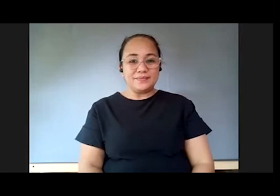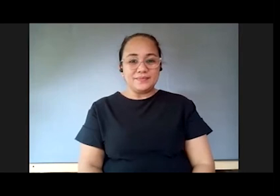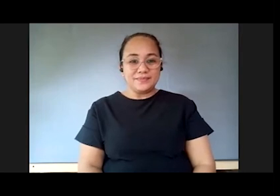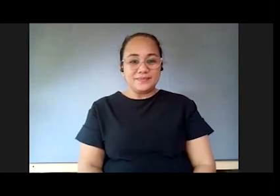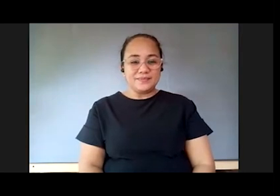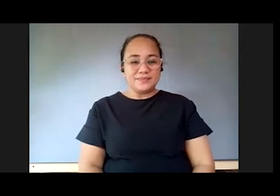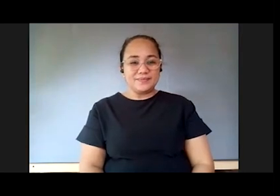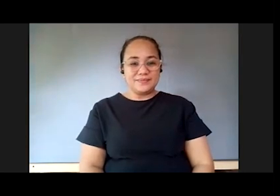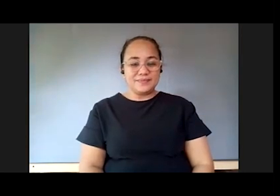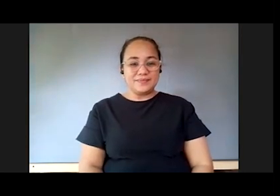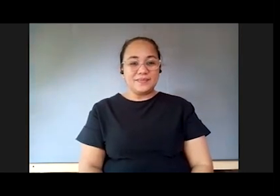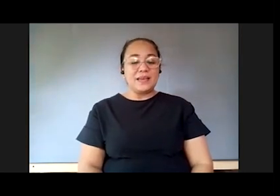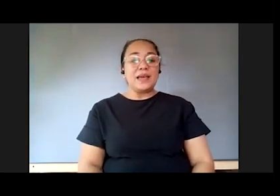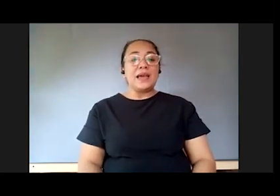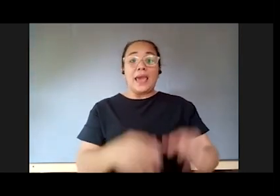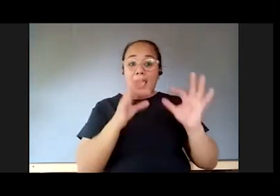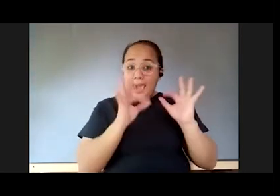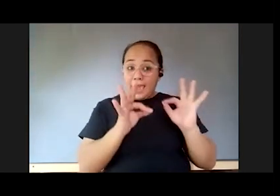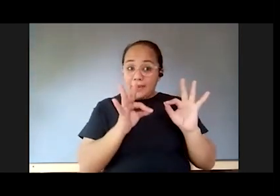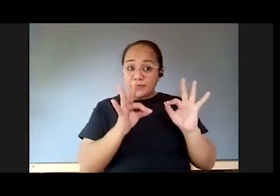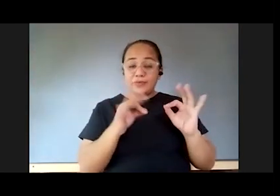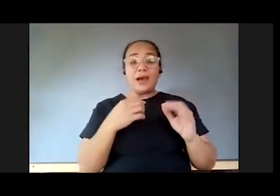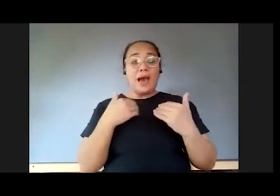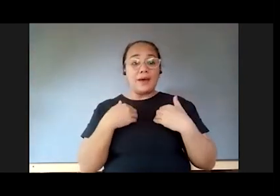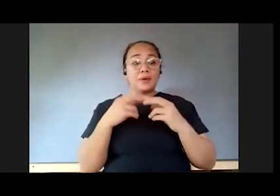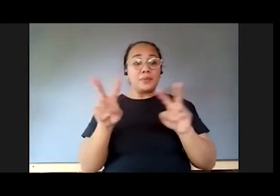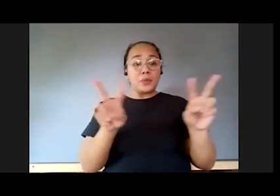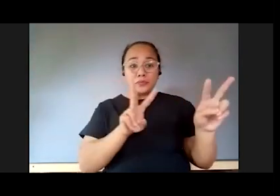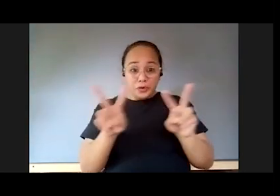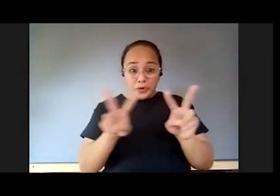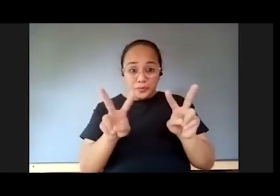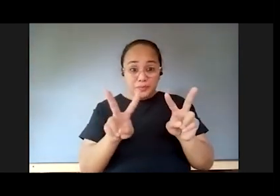So if we have a verb, what is the verb?